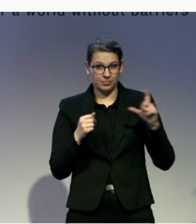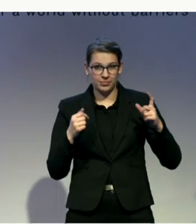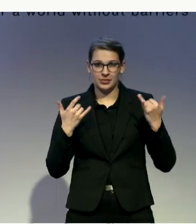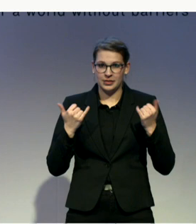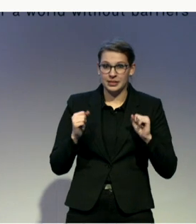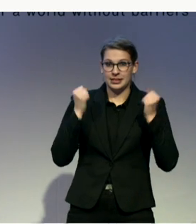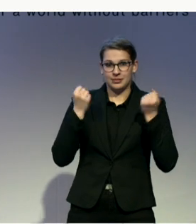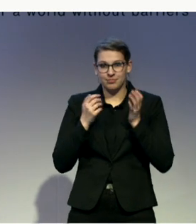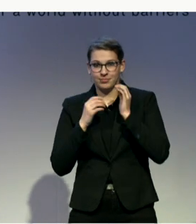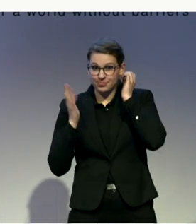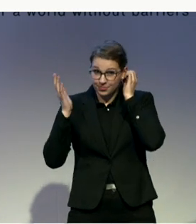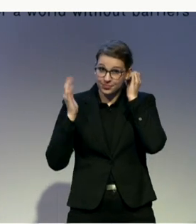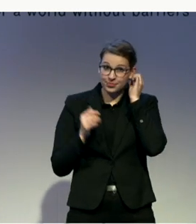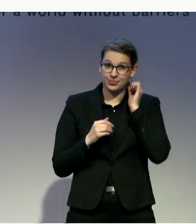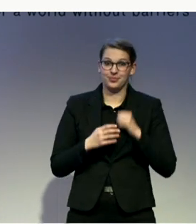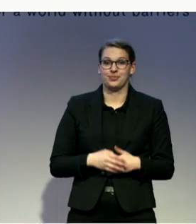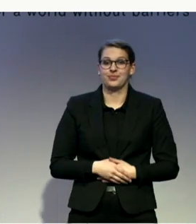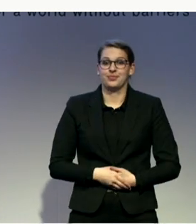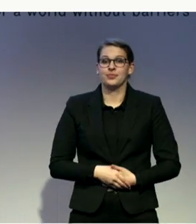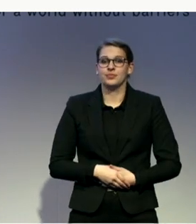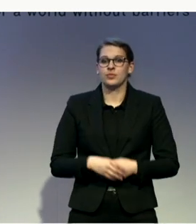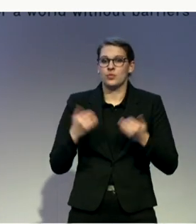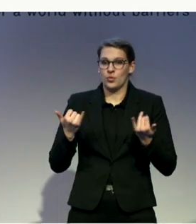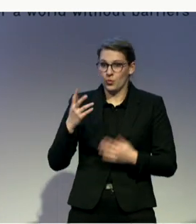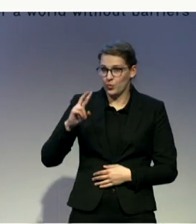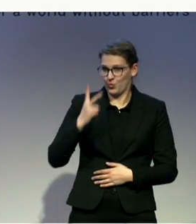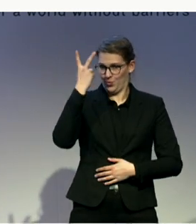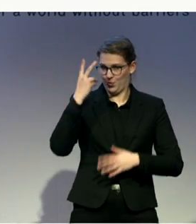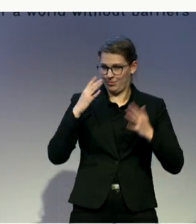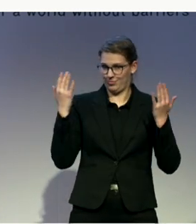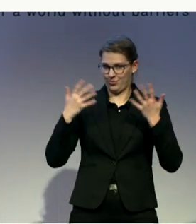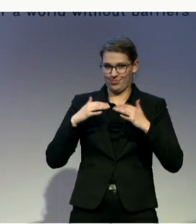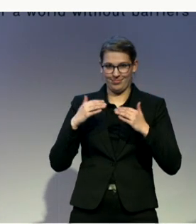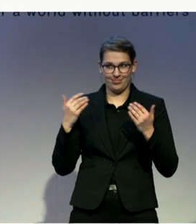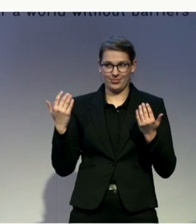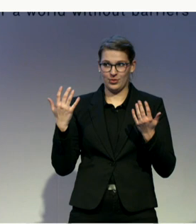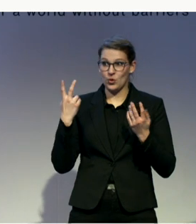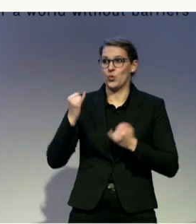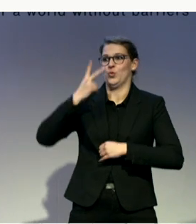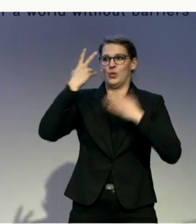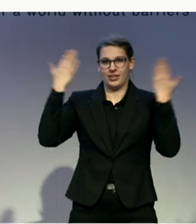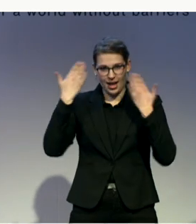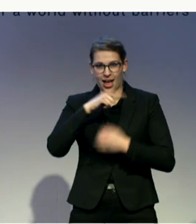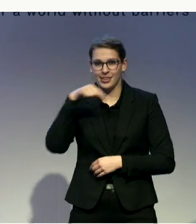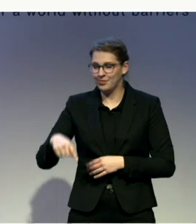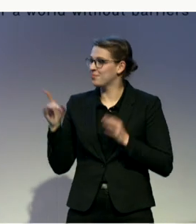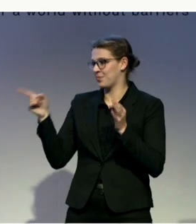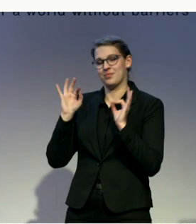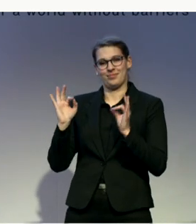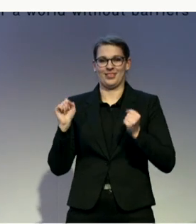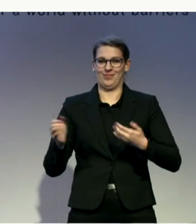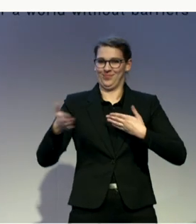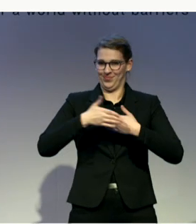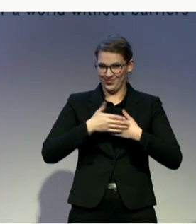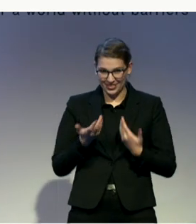conference day with powerful messages and food, not for the dinner, but for thought. So, my name